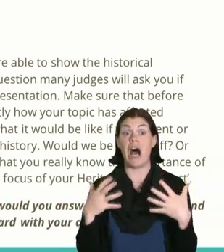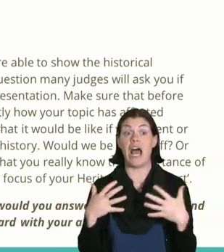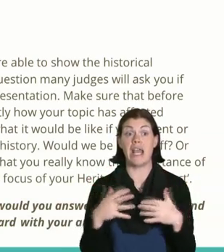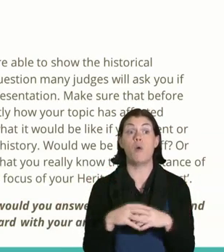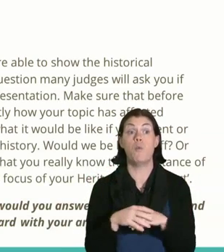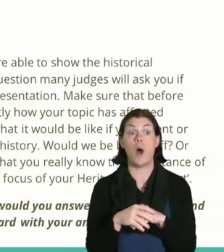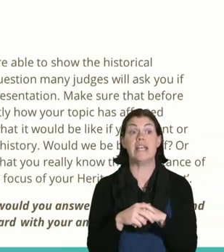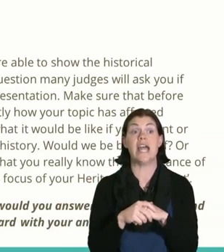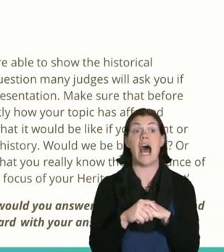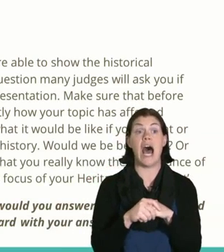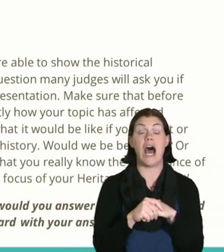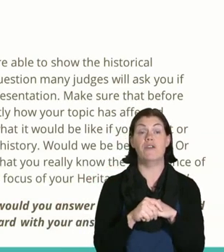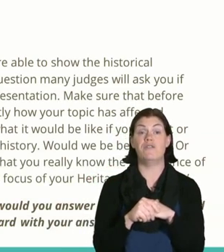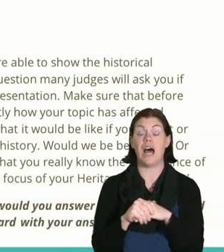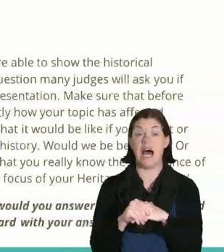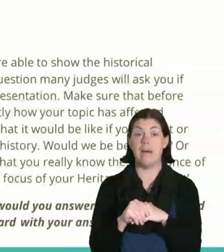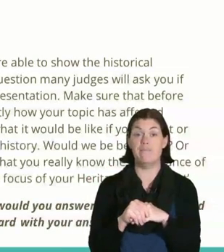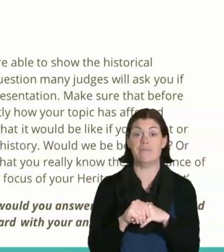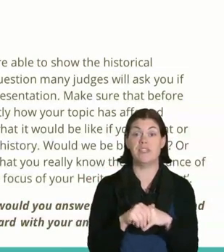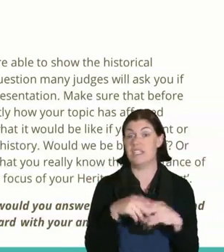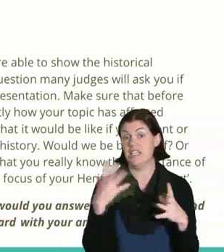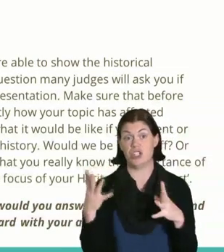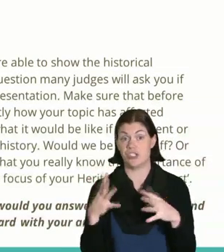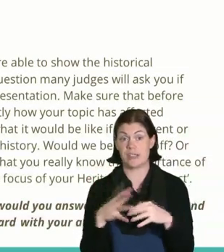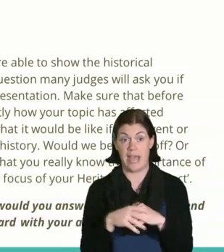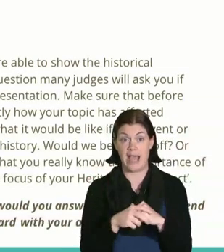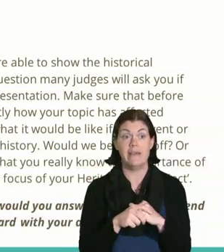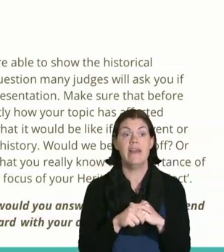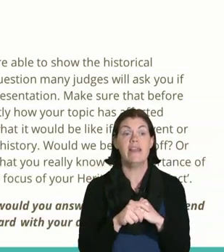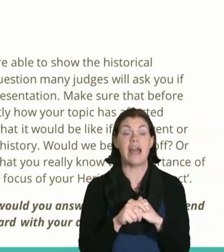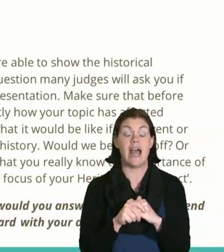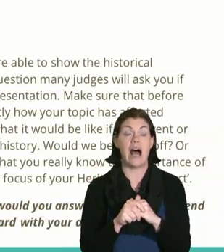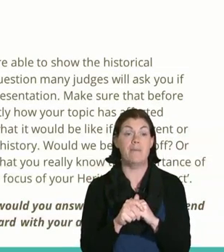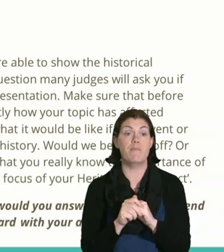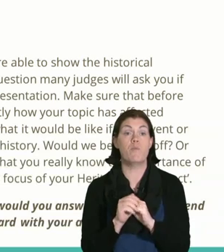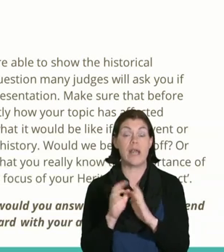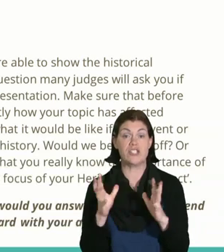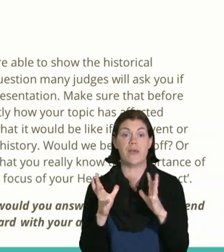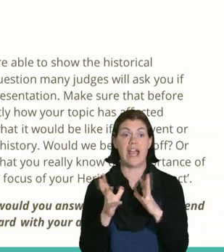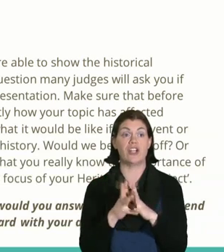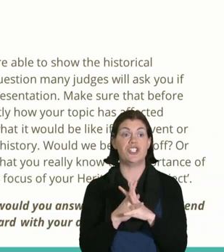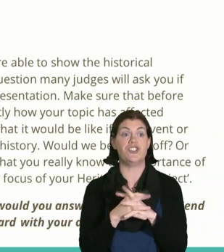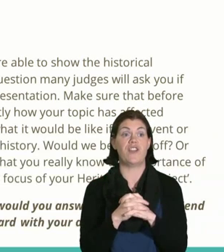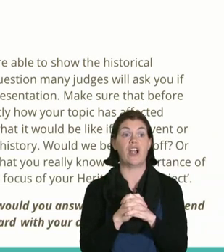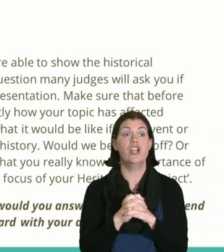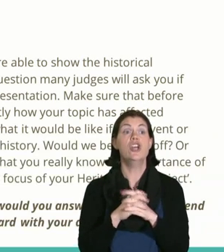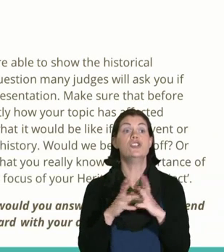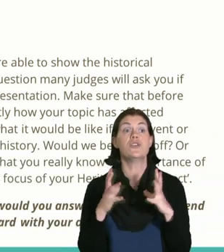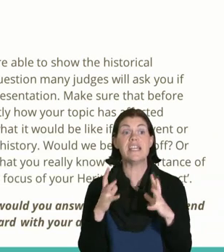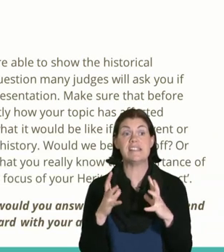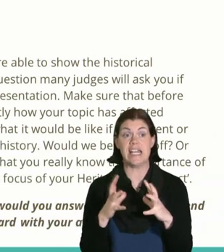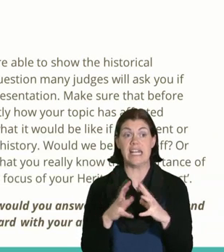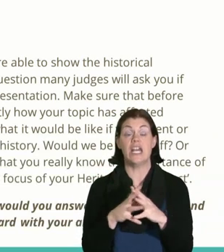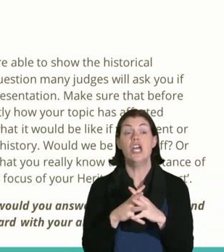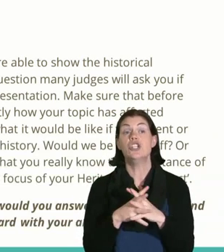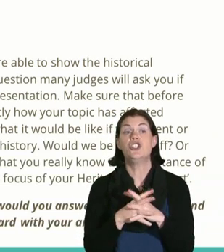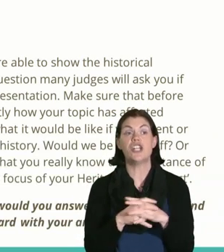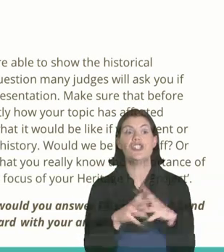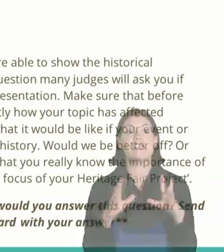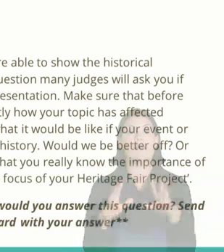posted by one of the teachers, okay, that went to a Heritage Fair. So they